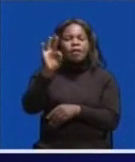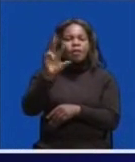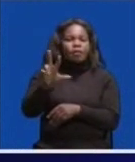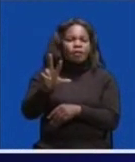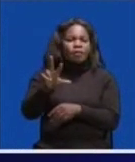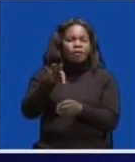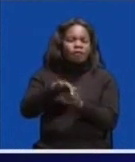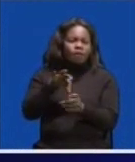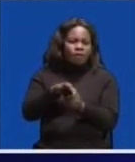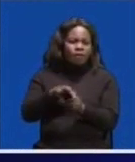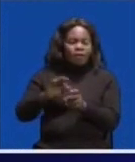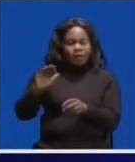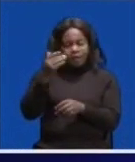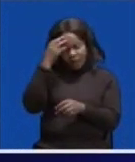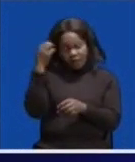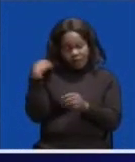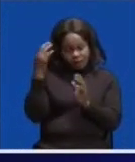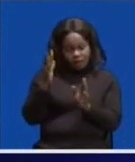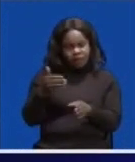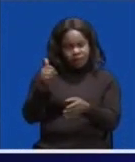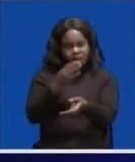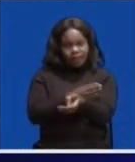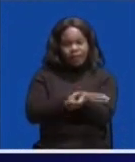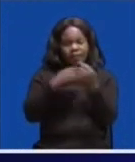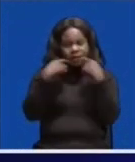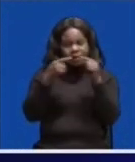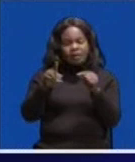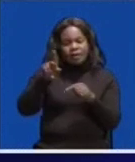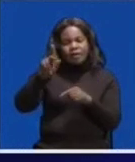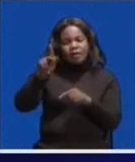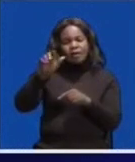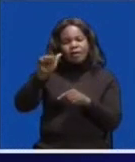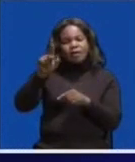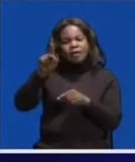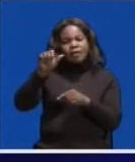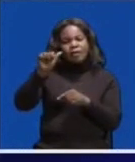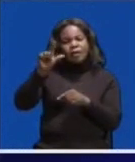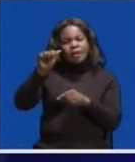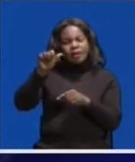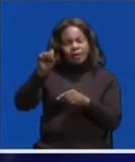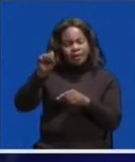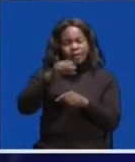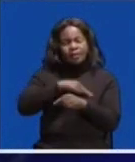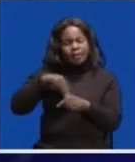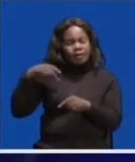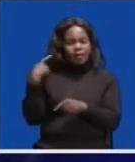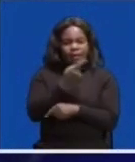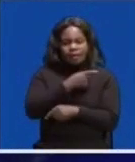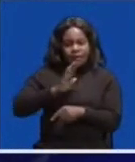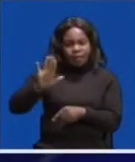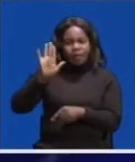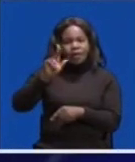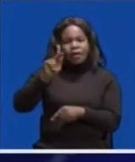193 votes. Returning officer Felix Banda declared Mr. Kapalasa as duly elected member of parliament for Katuba